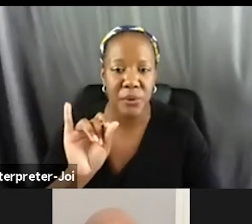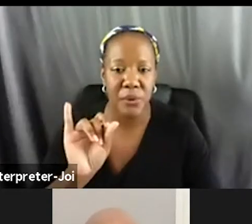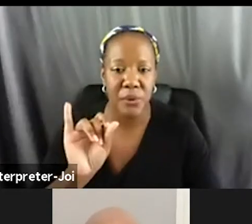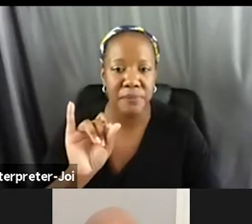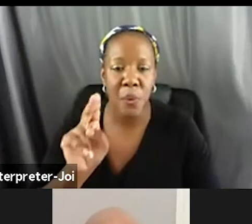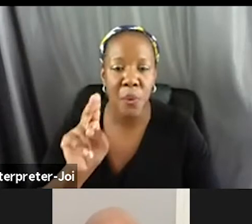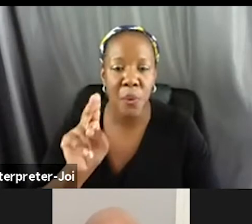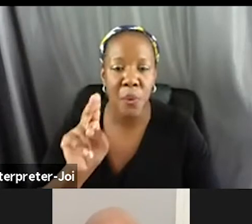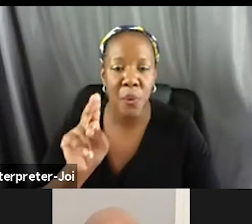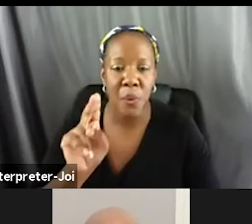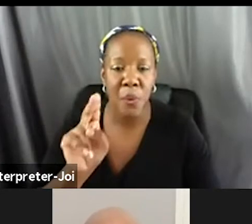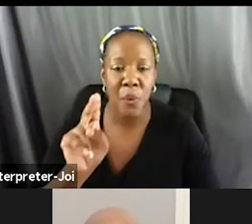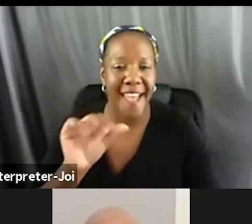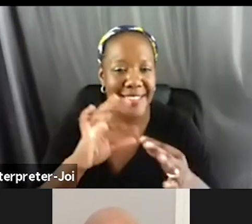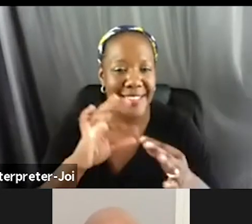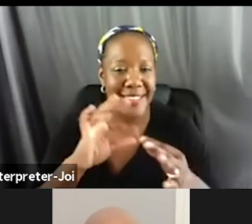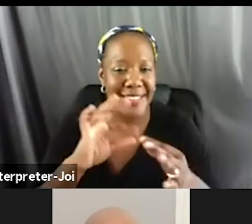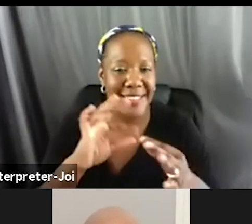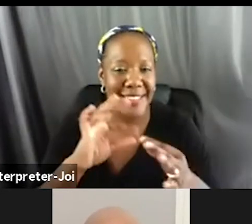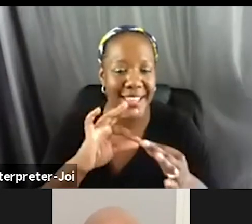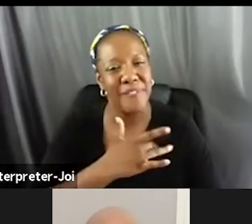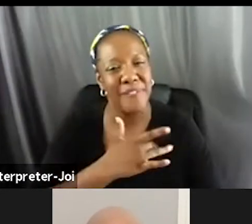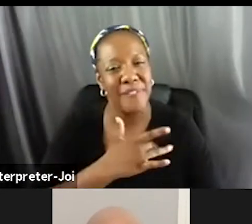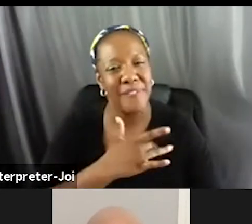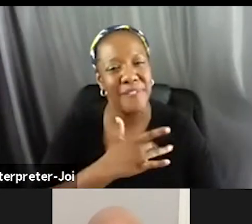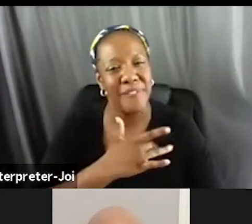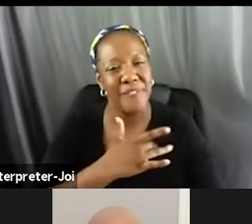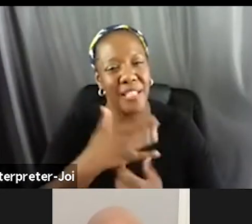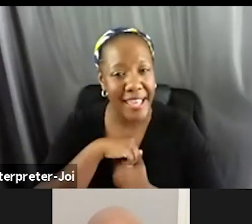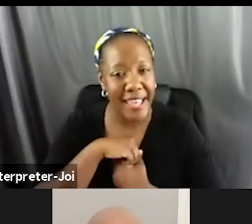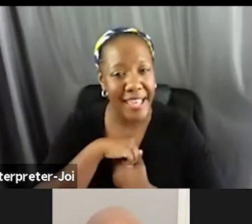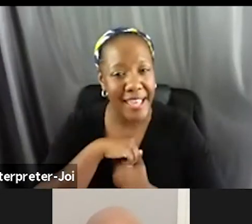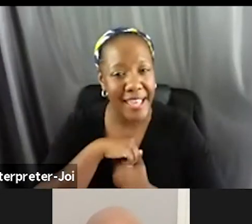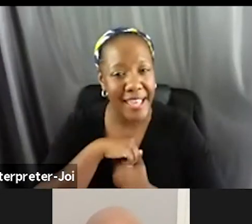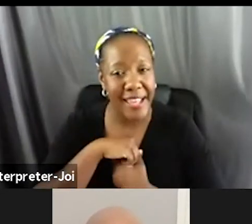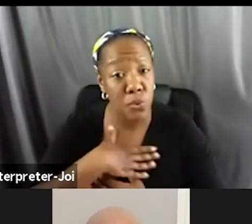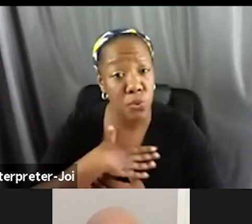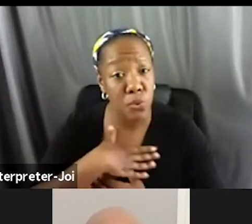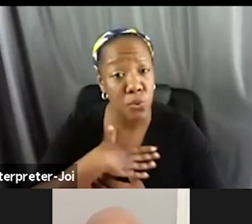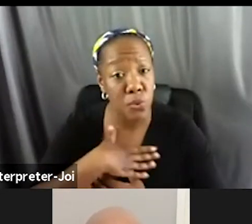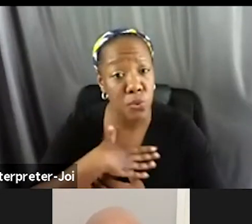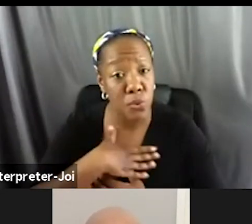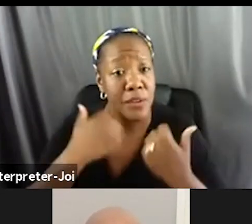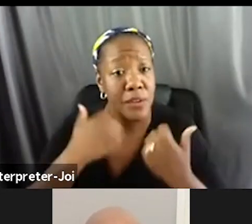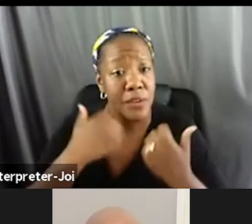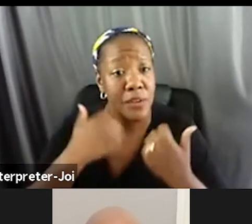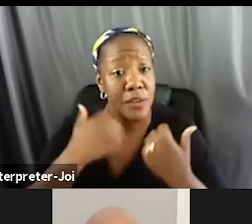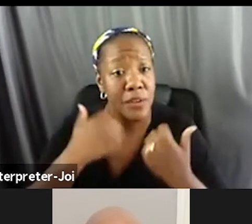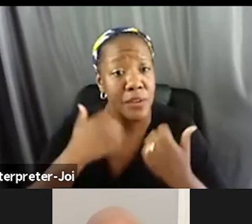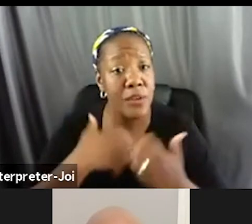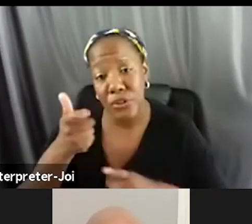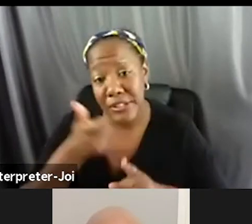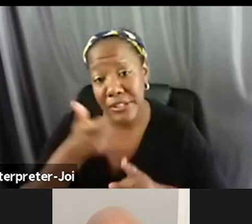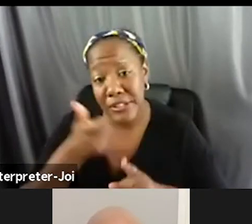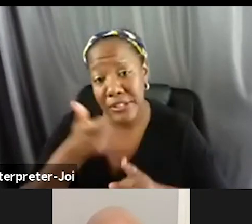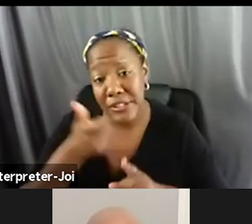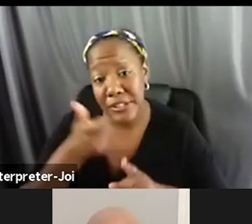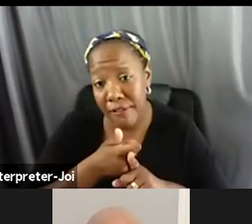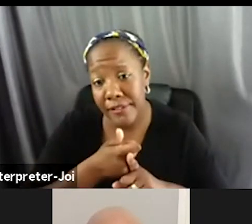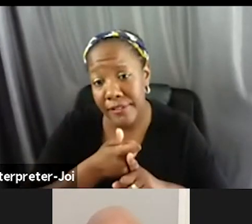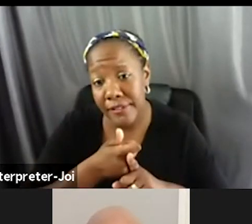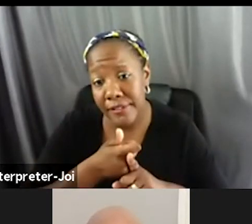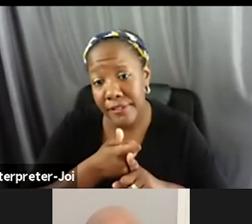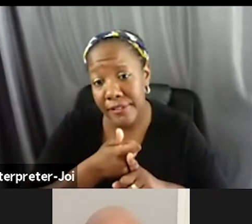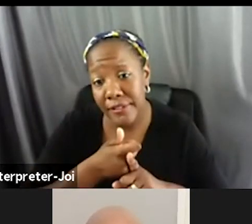the inside? Are you enjoying your life? Are you enjoying yourself? And the things around you? Because that speaks a lot